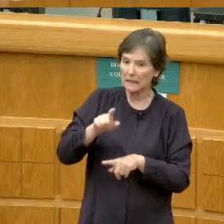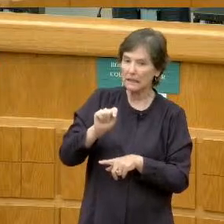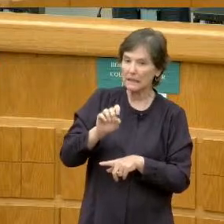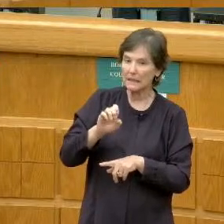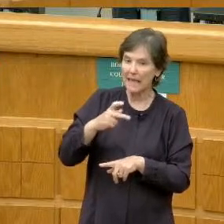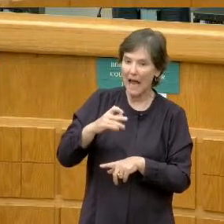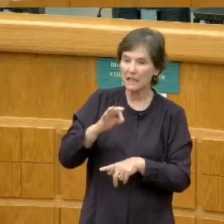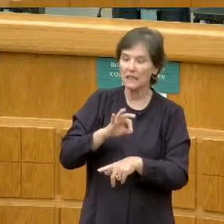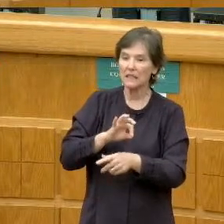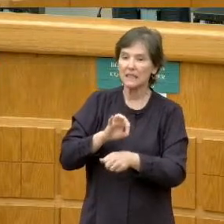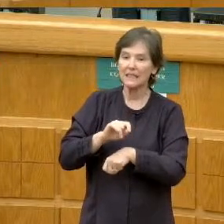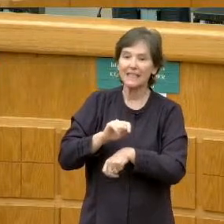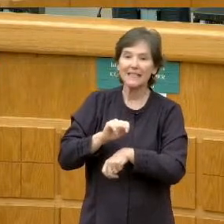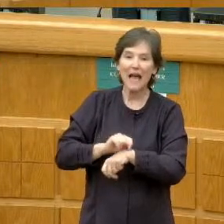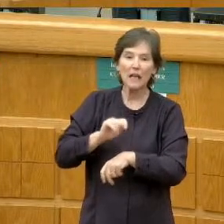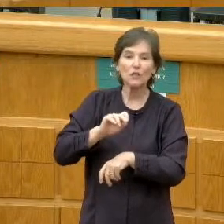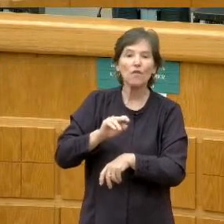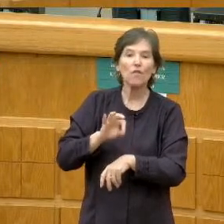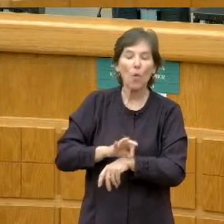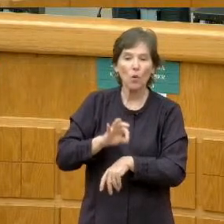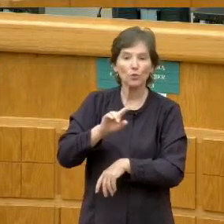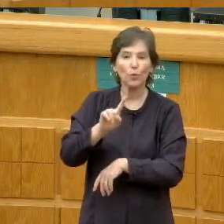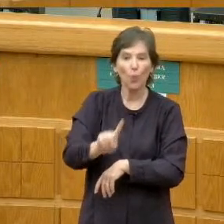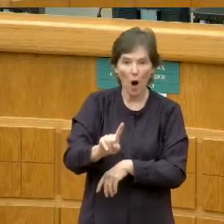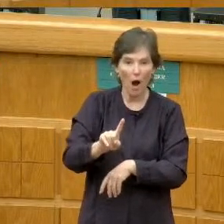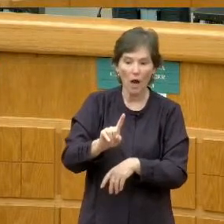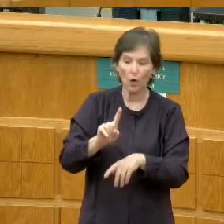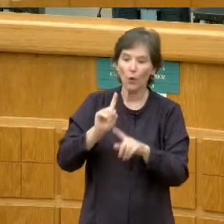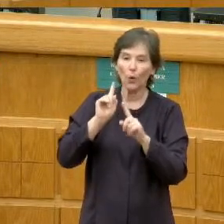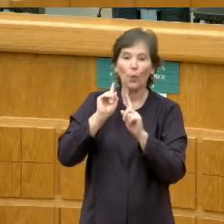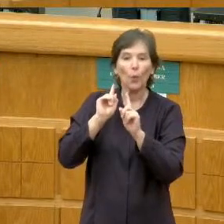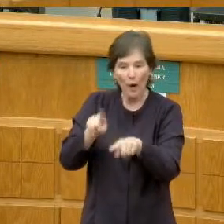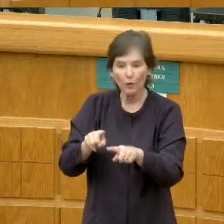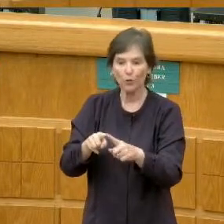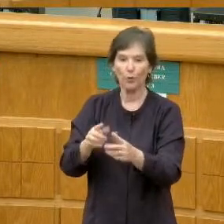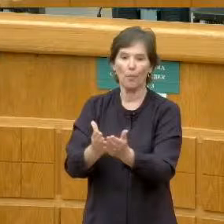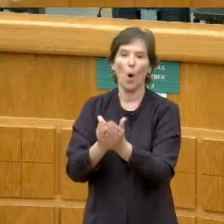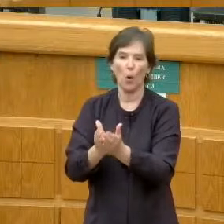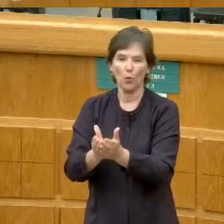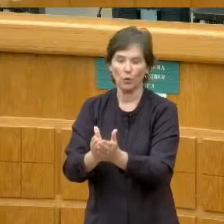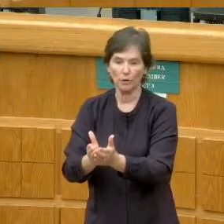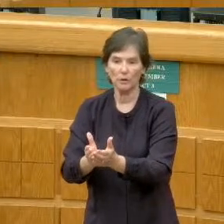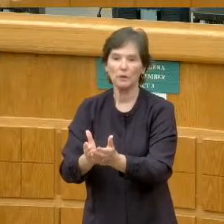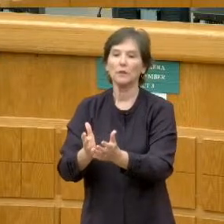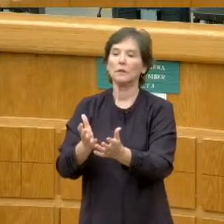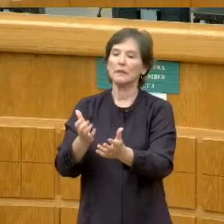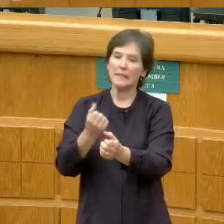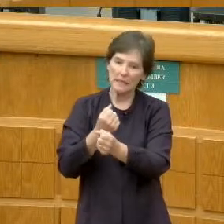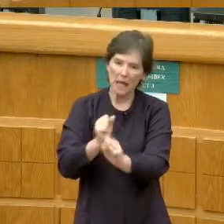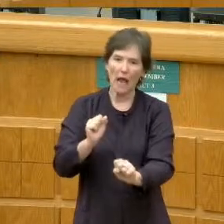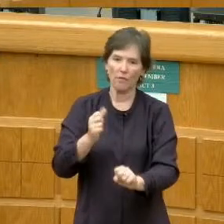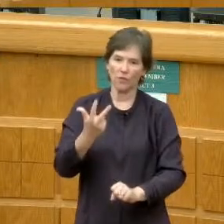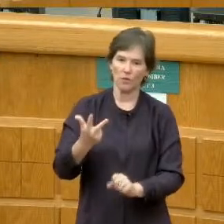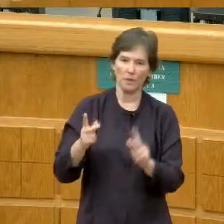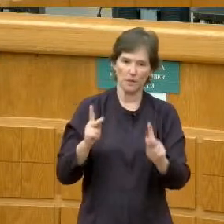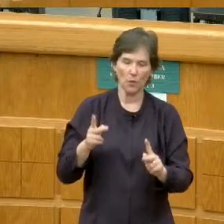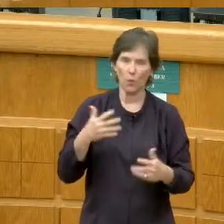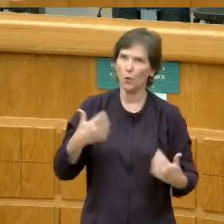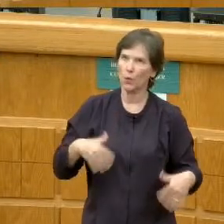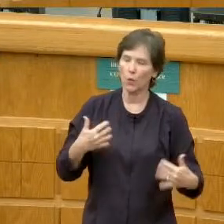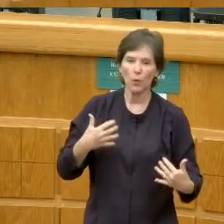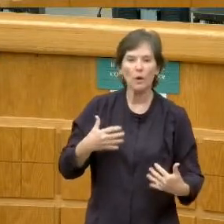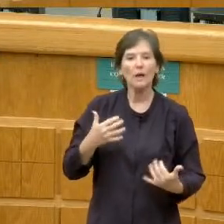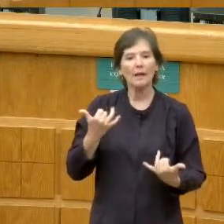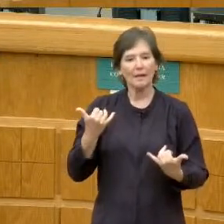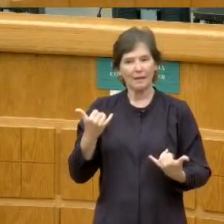them, and I got to be in the room, and gratefully I also got to pay our thanks on behalf of Nueces County. I'm so grateful that